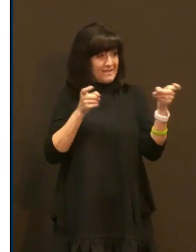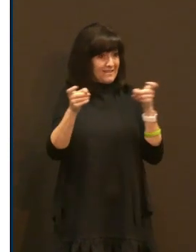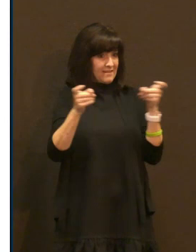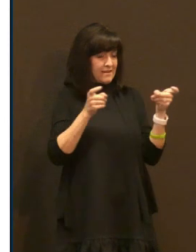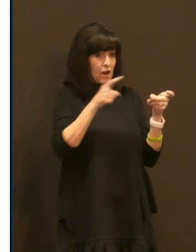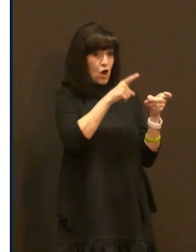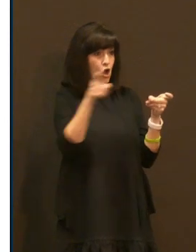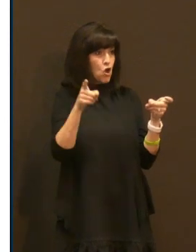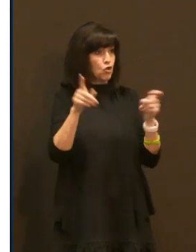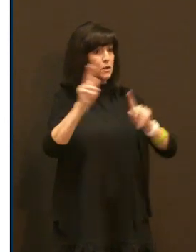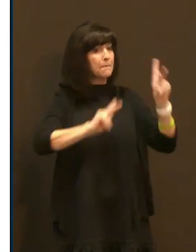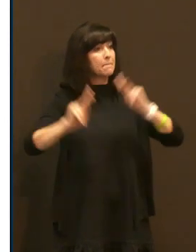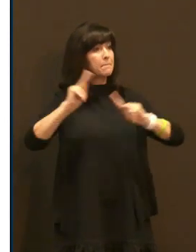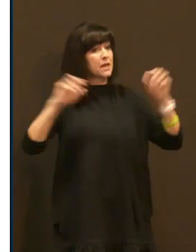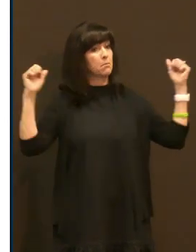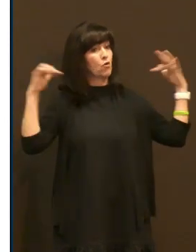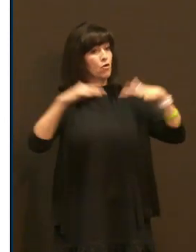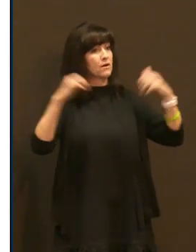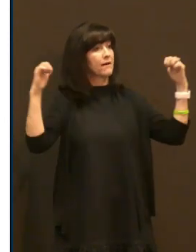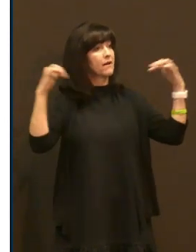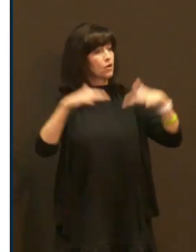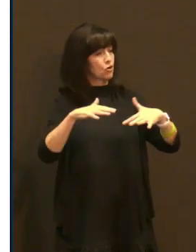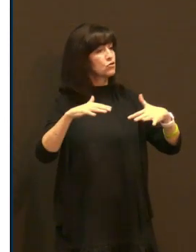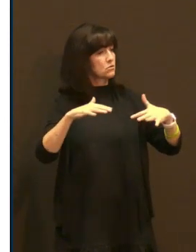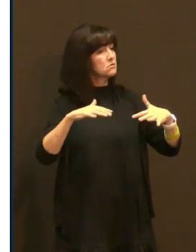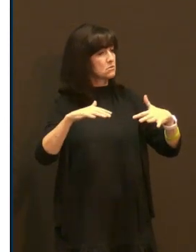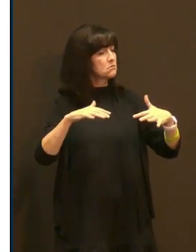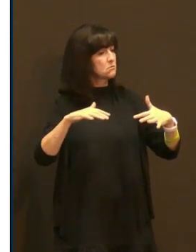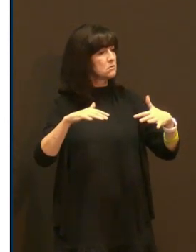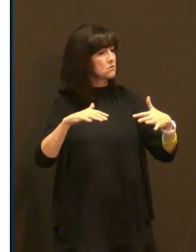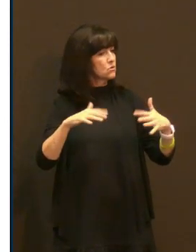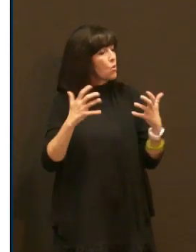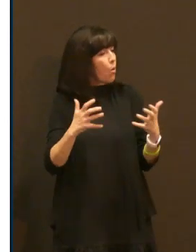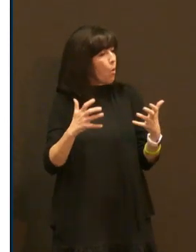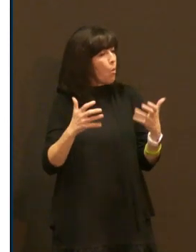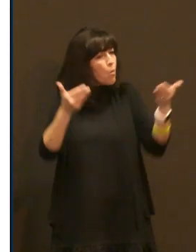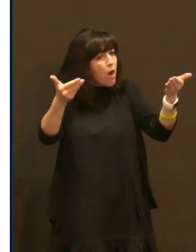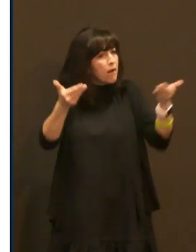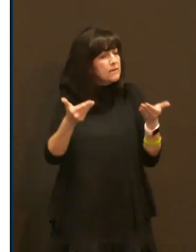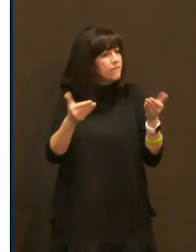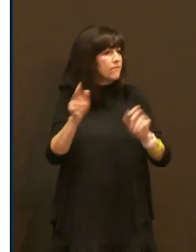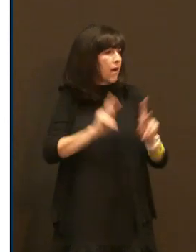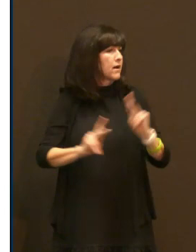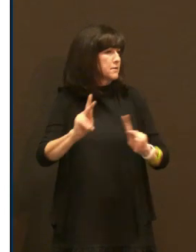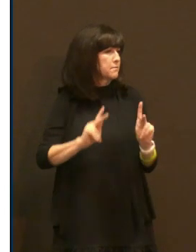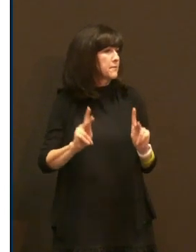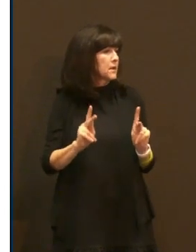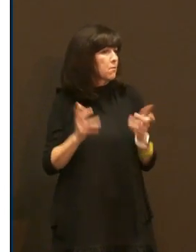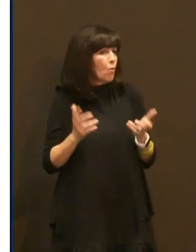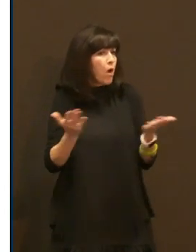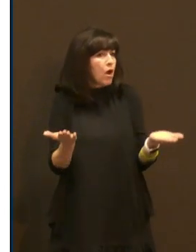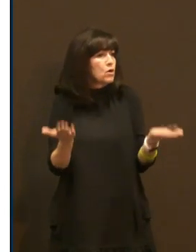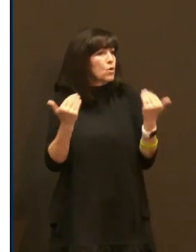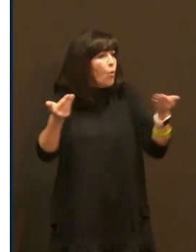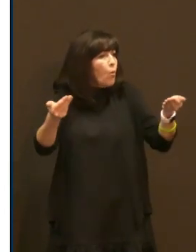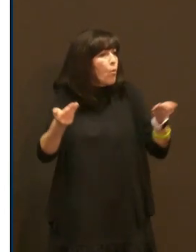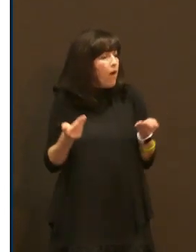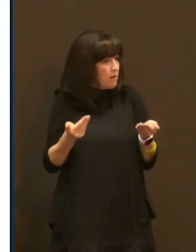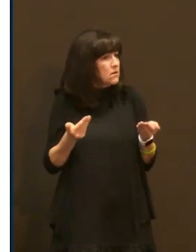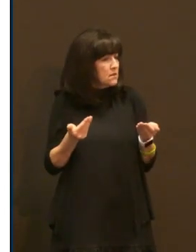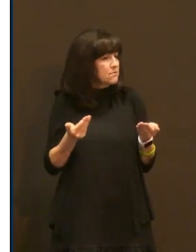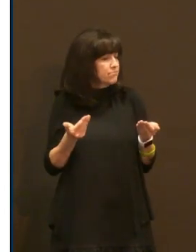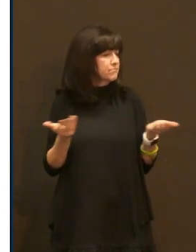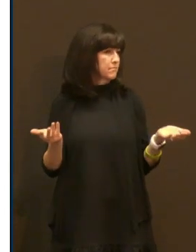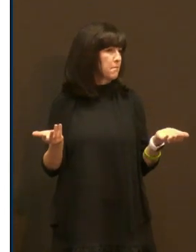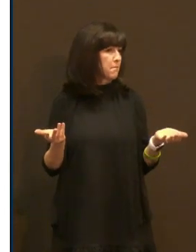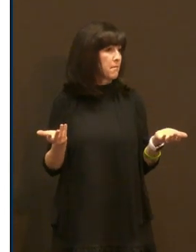carefully and gradually works better than allowing folks to come back. It's just the crowd mentality is not conducive to